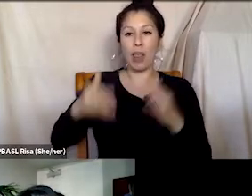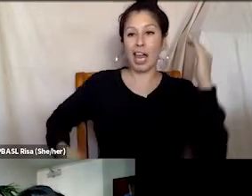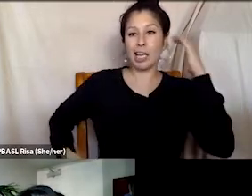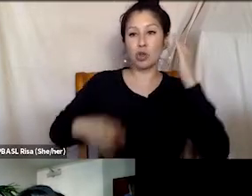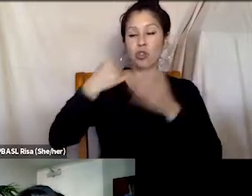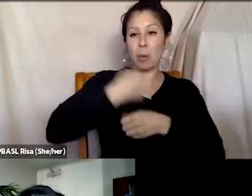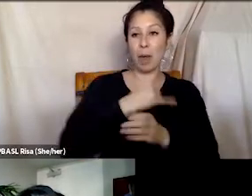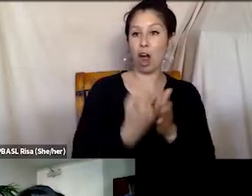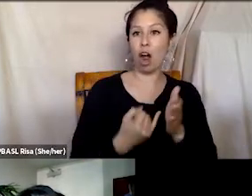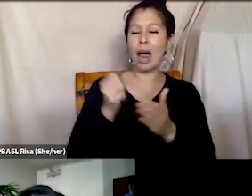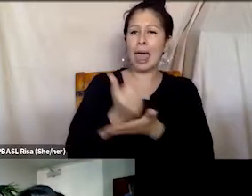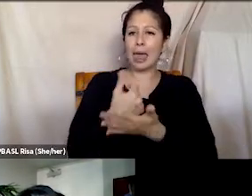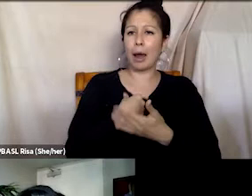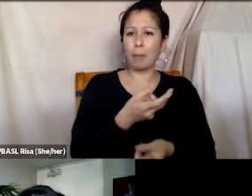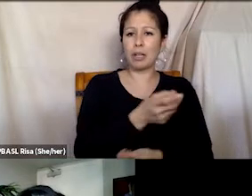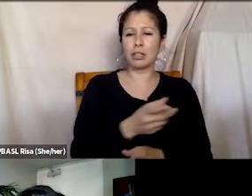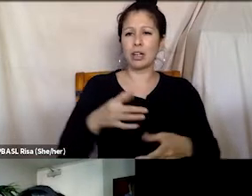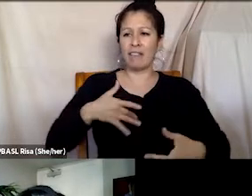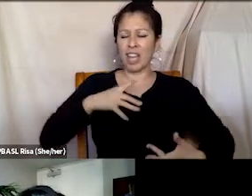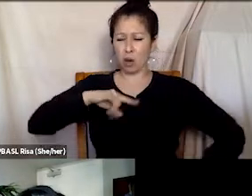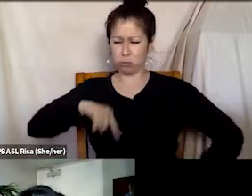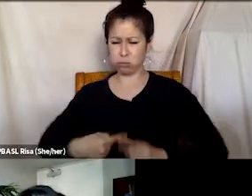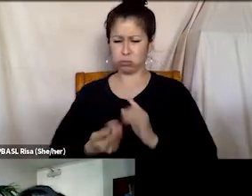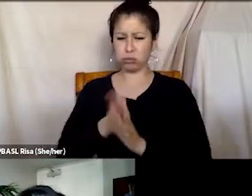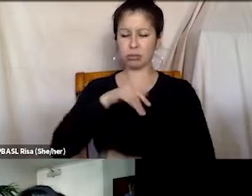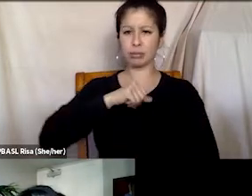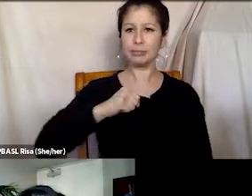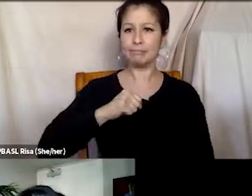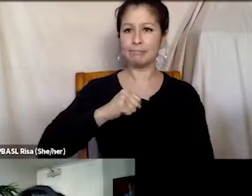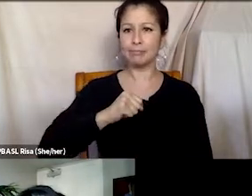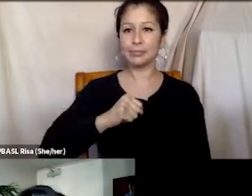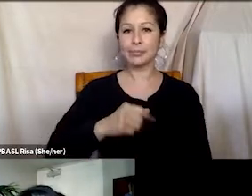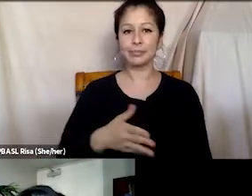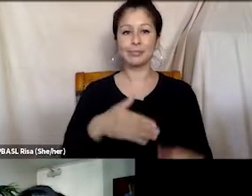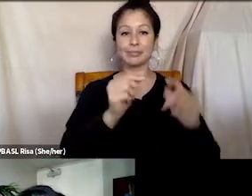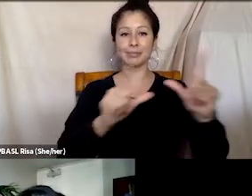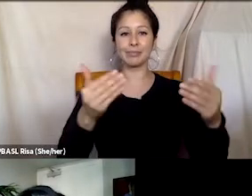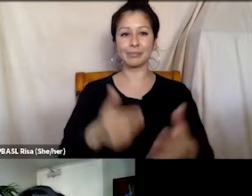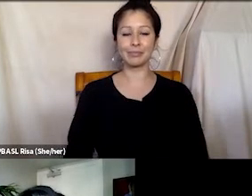actually help us move from wounded to resilience. Next slide.